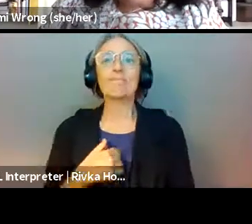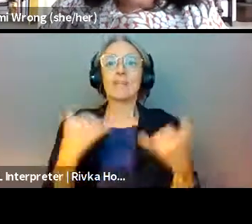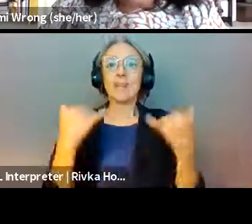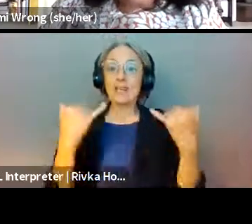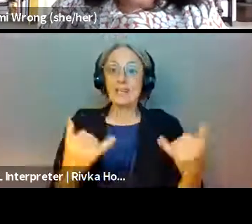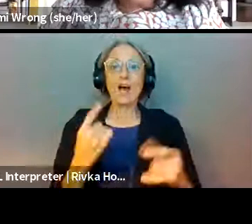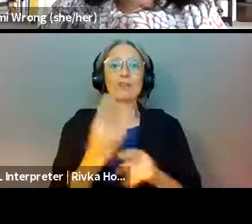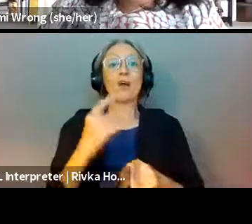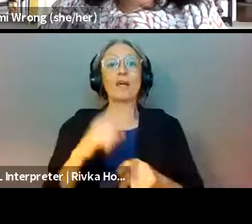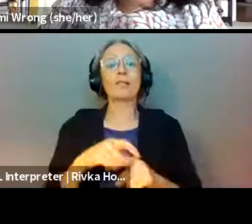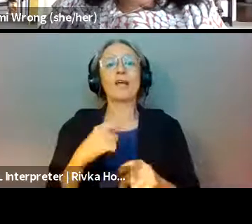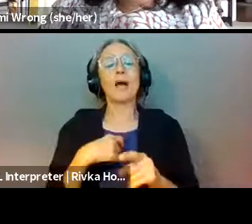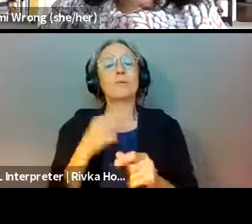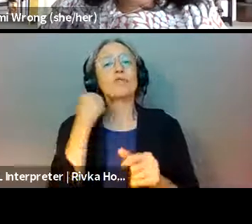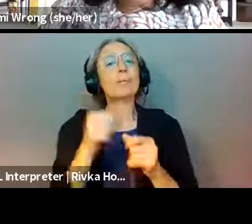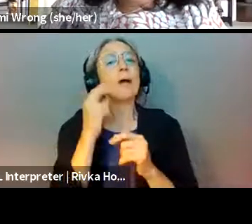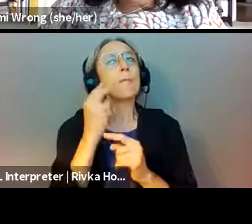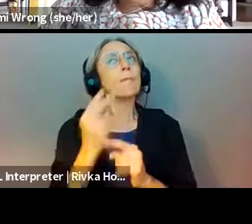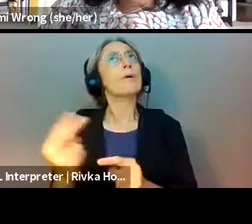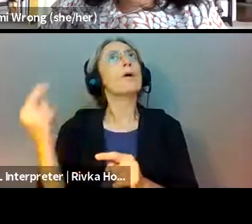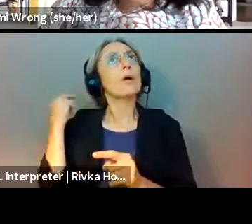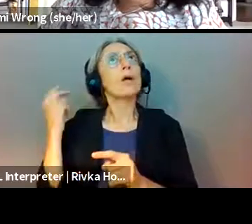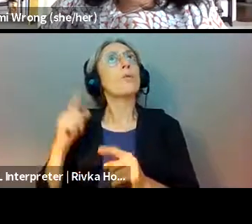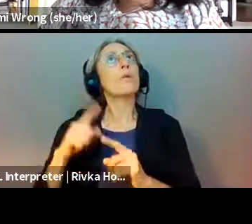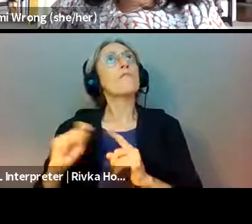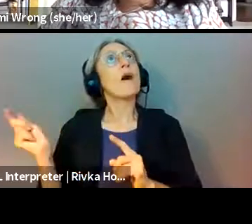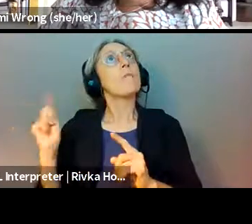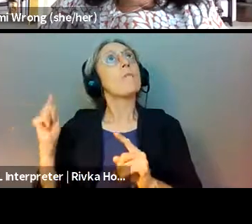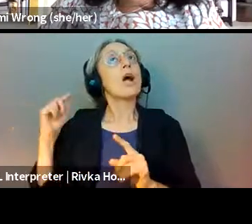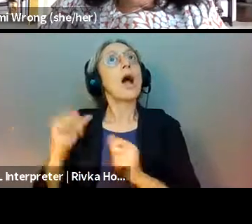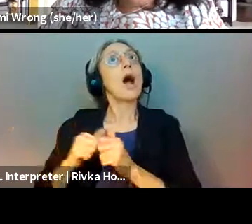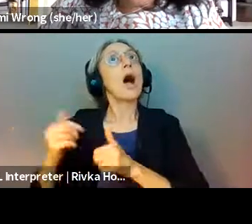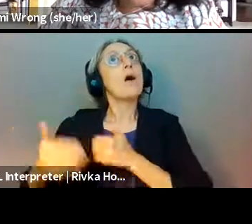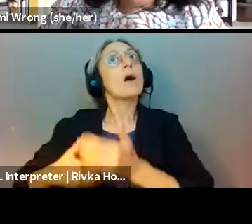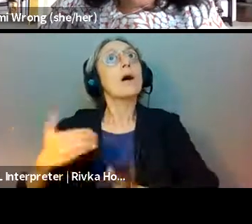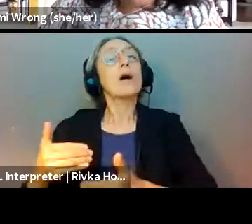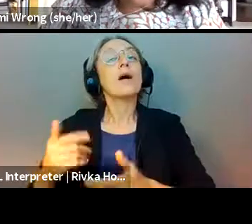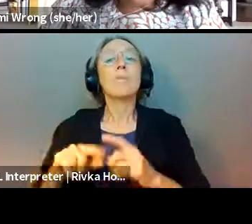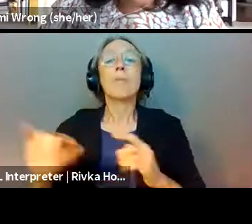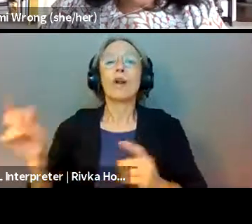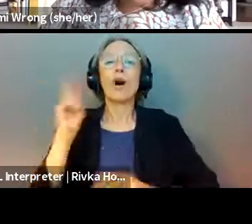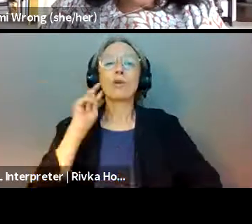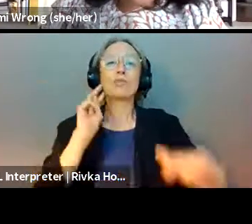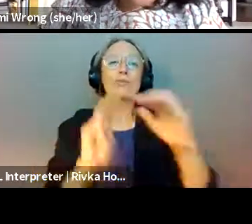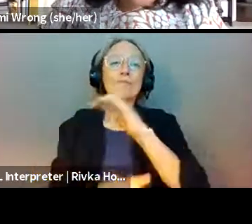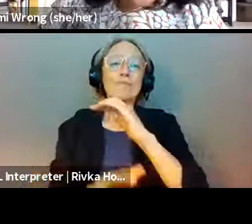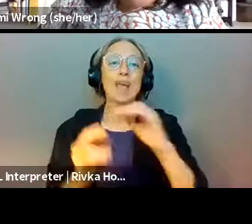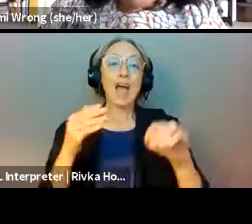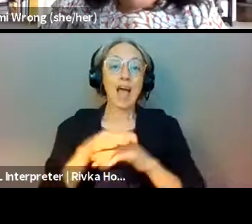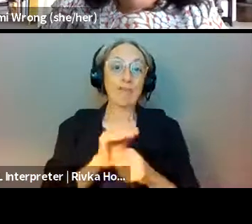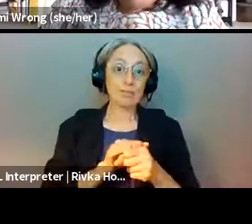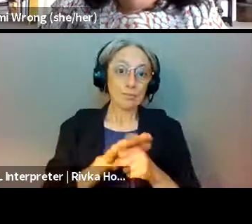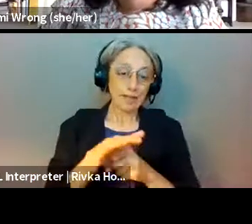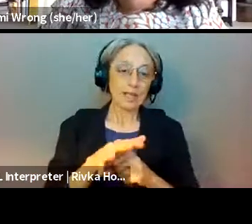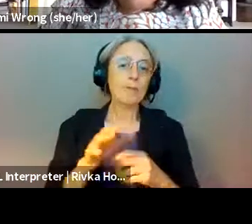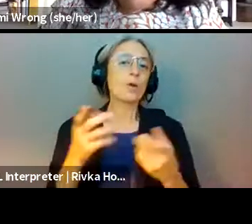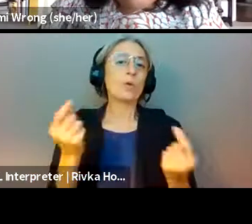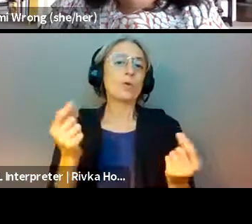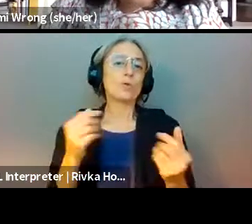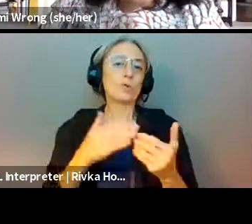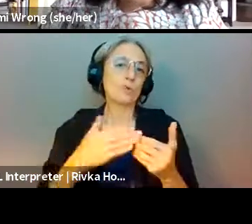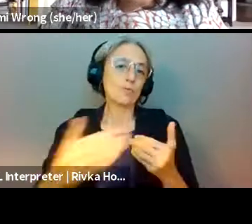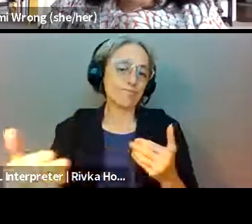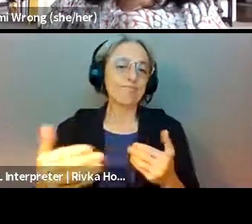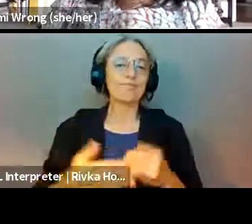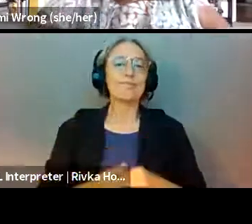came from, but really look to where we can go beyond the pandemic. Thank you, Megan,